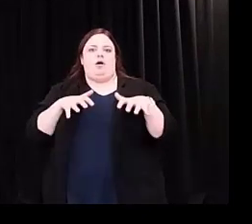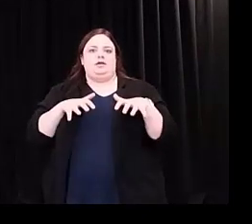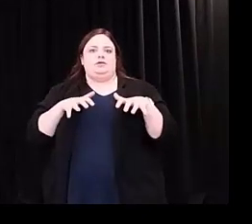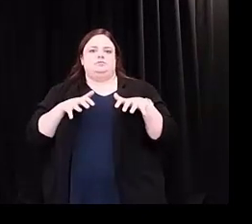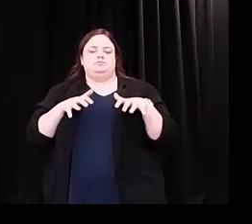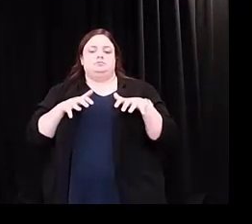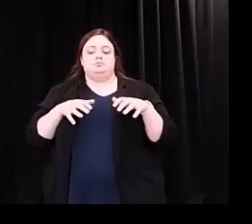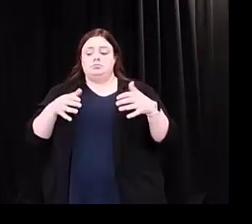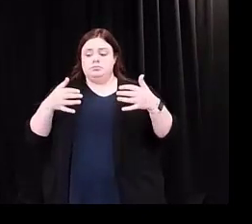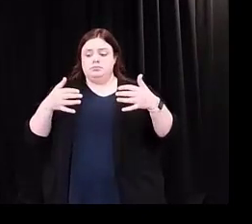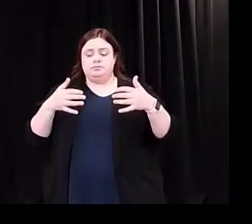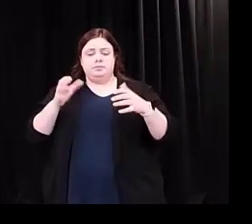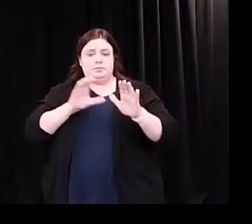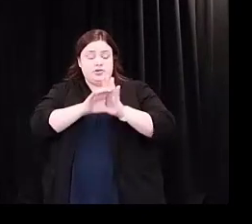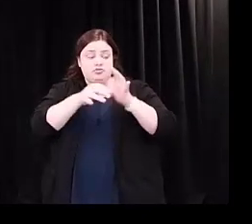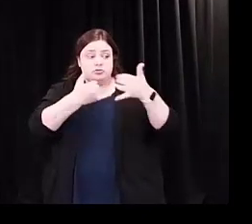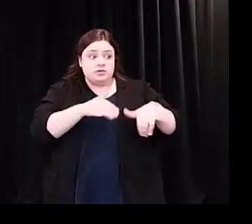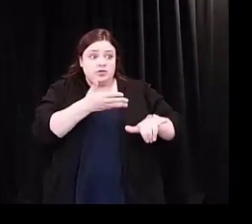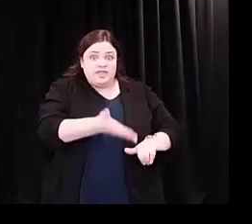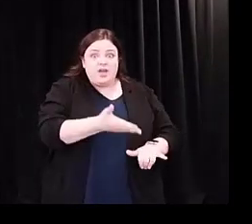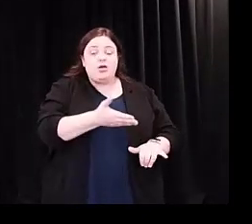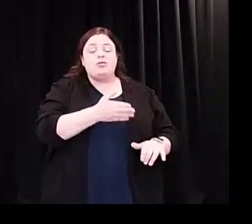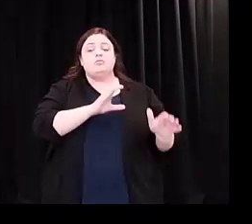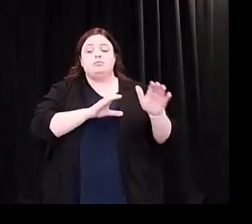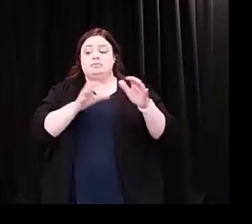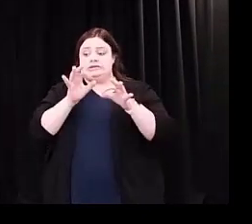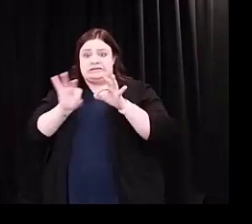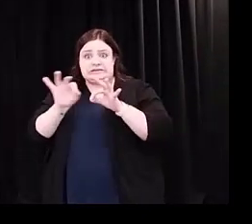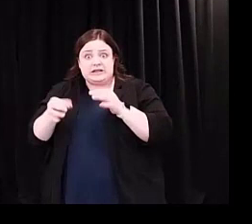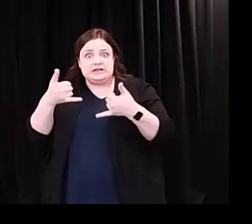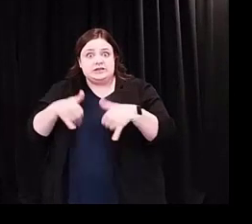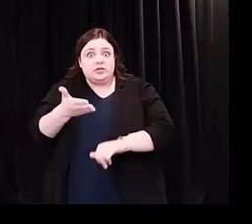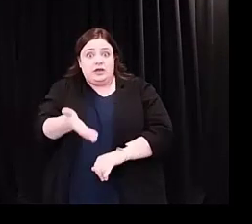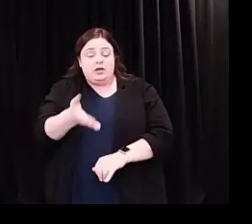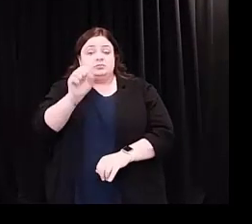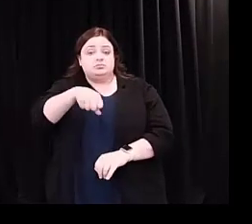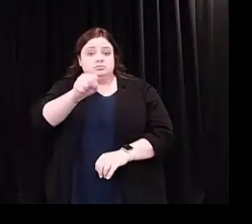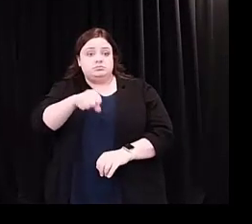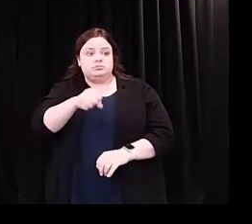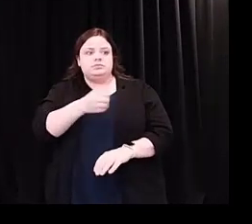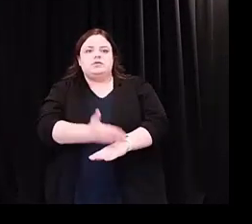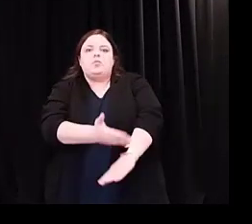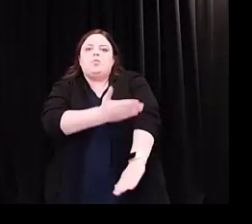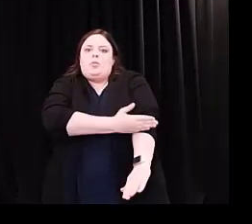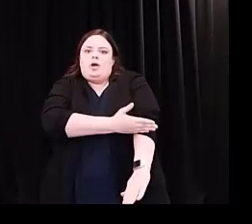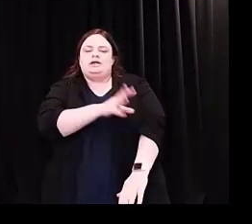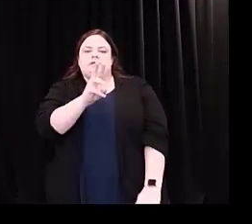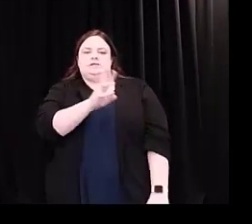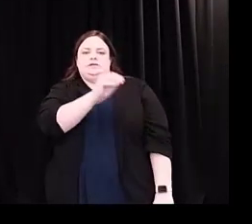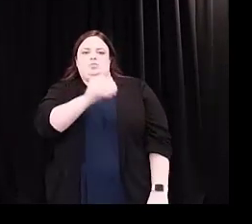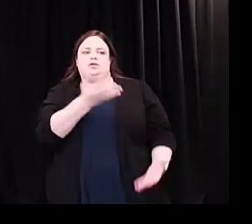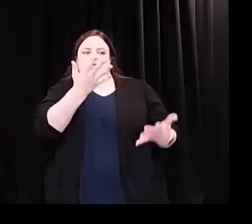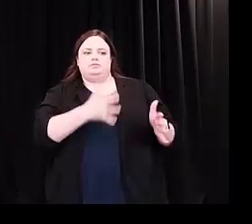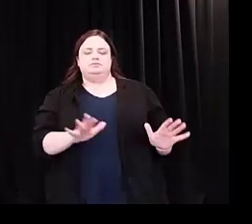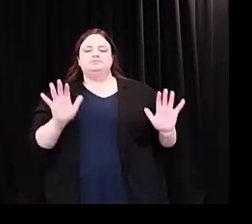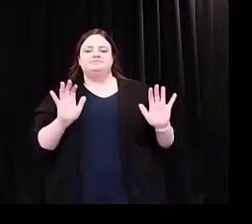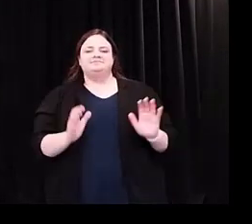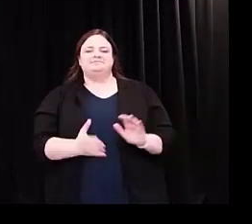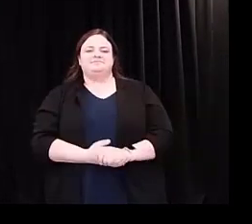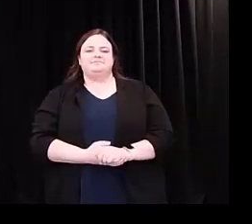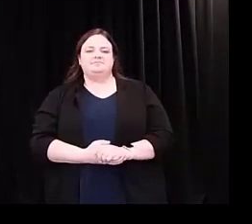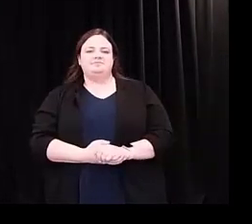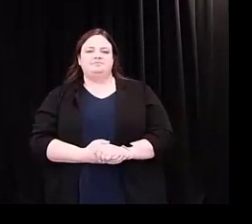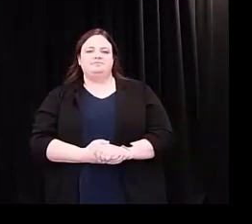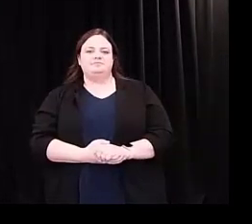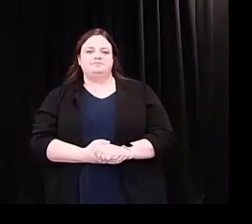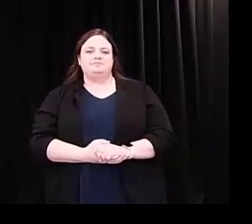Picture is still there. All the text is still there. So that's progress, 16%. Don't have to